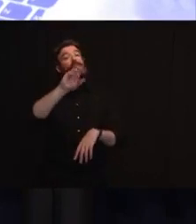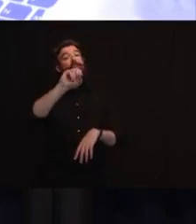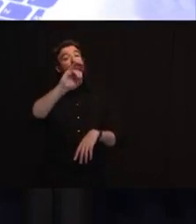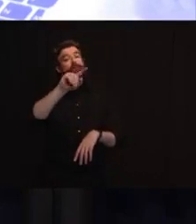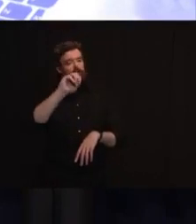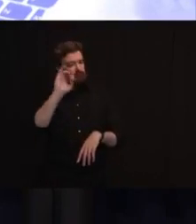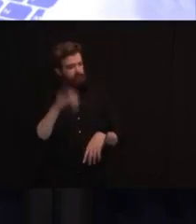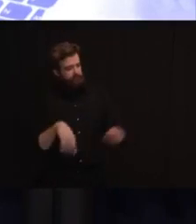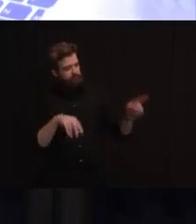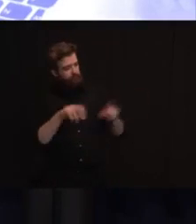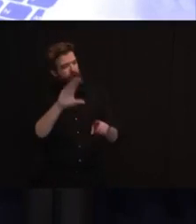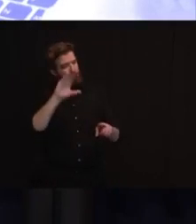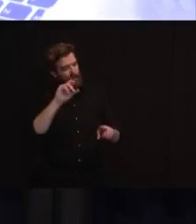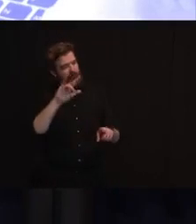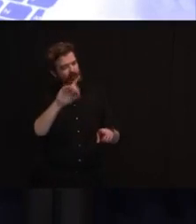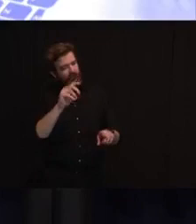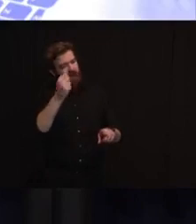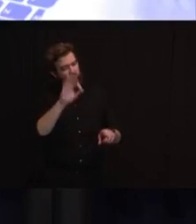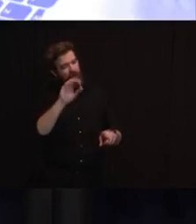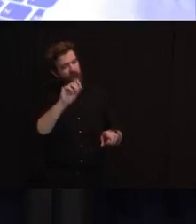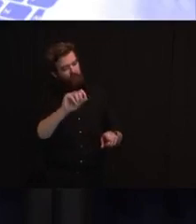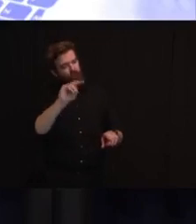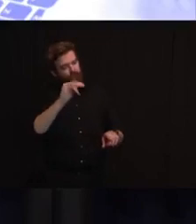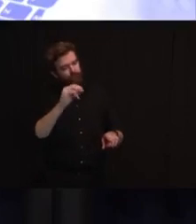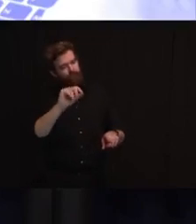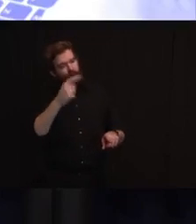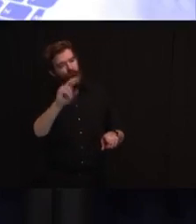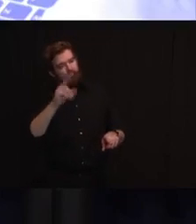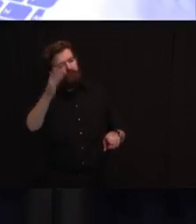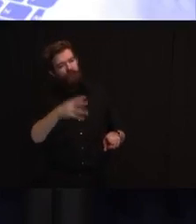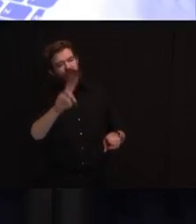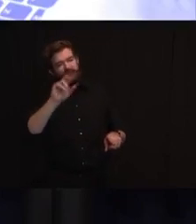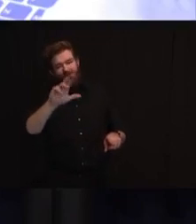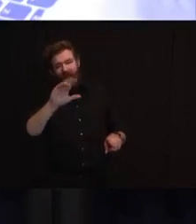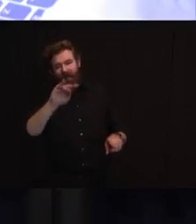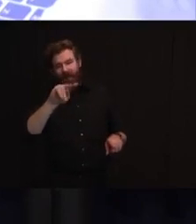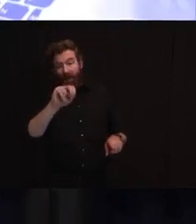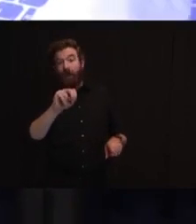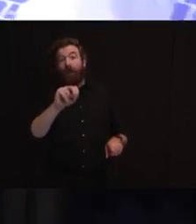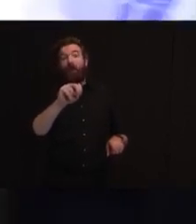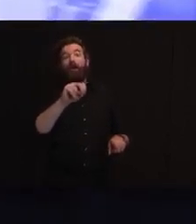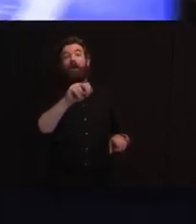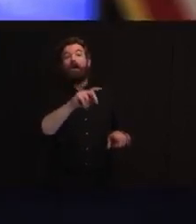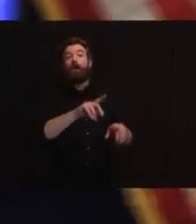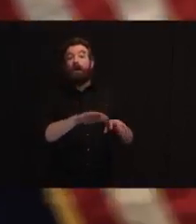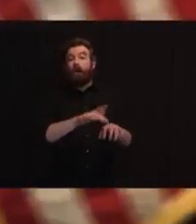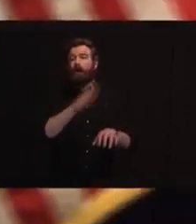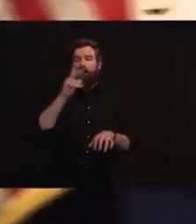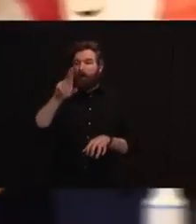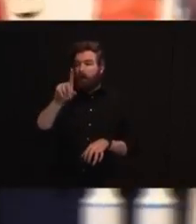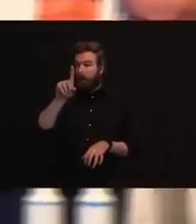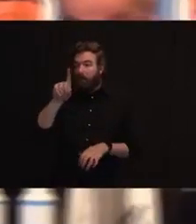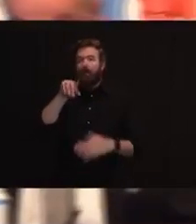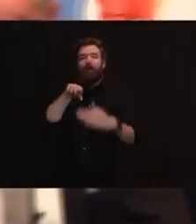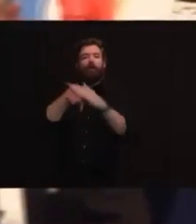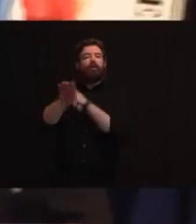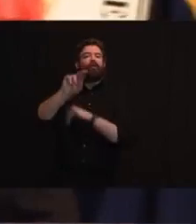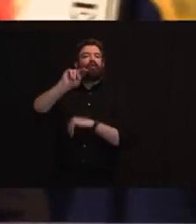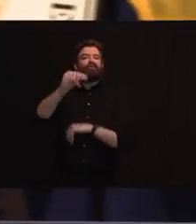covid19.nj.vaccine, and it'll bring you to it. Thank you. Thank you, Mike. Ashley, good